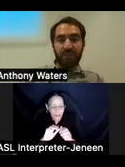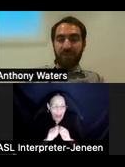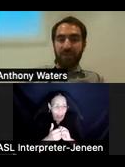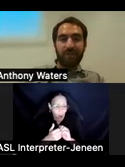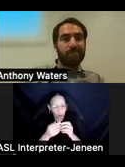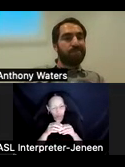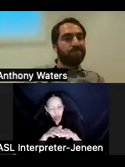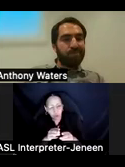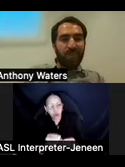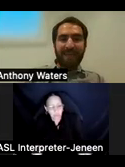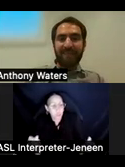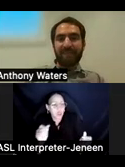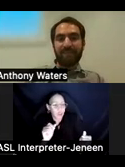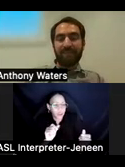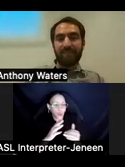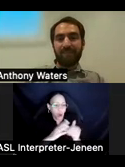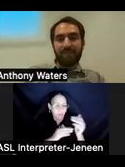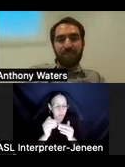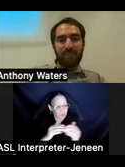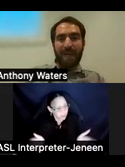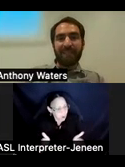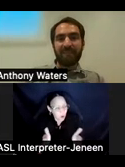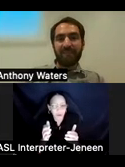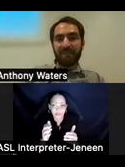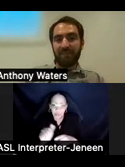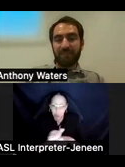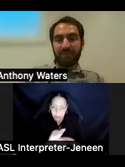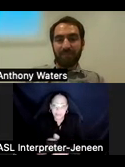you, practice.